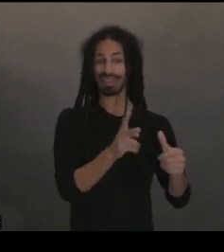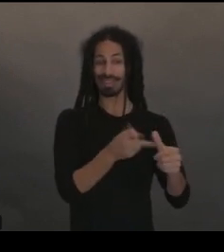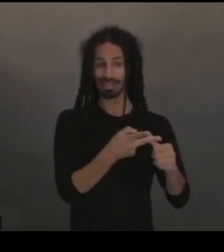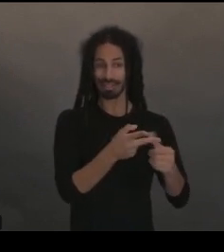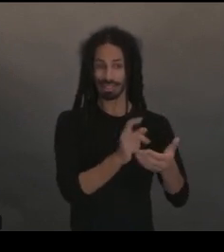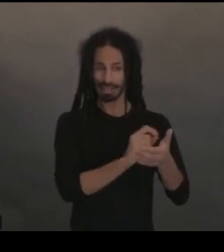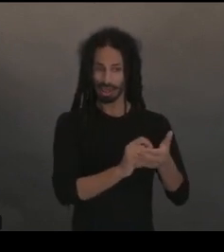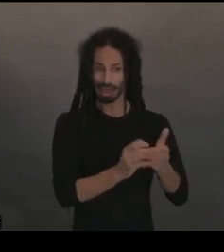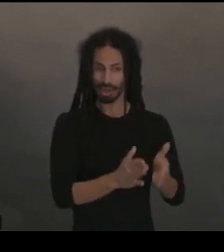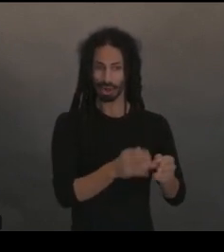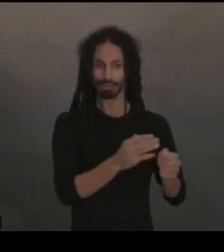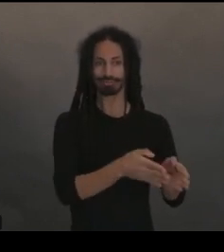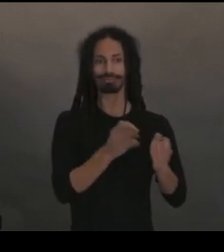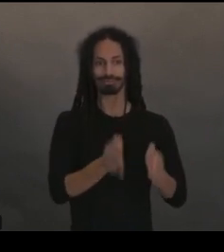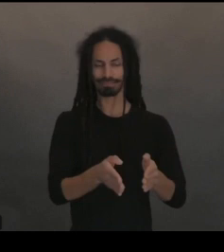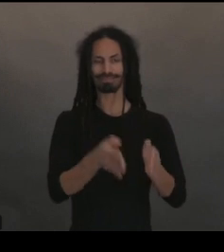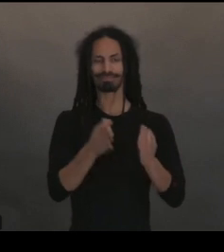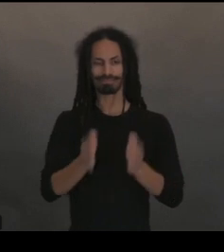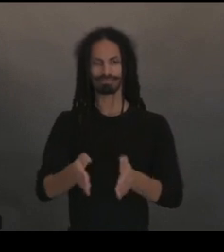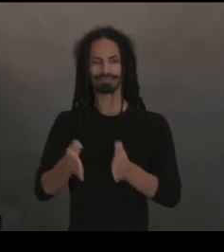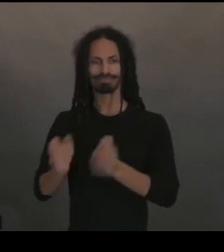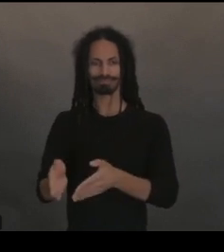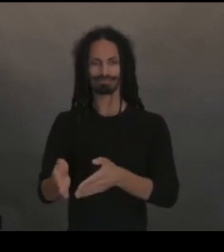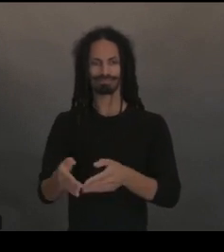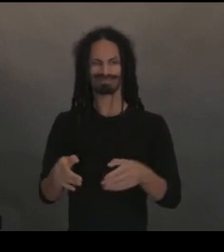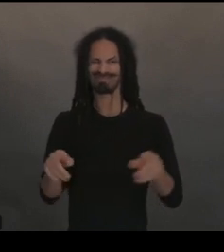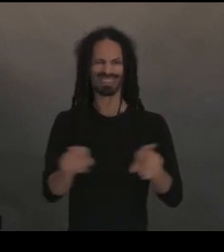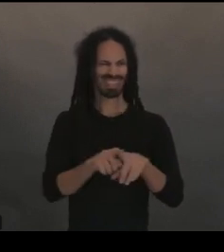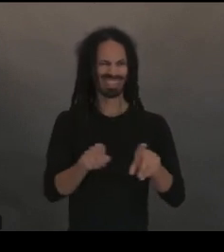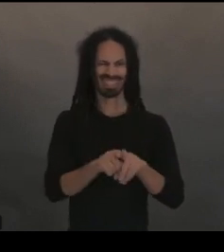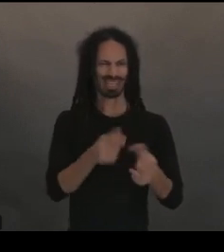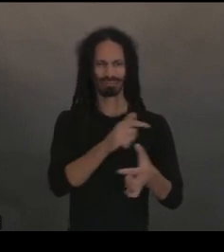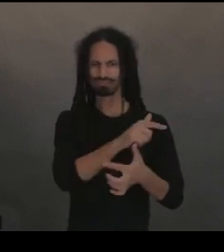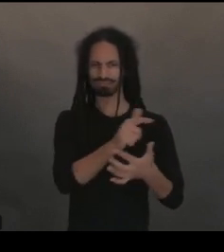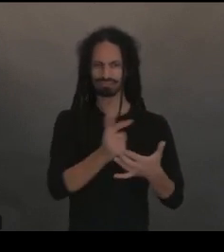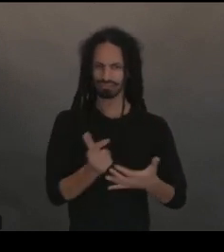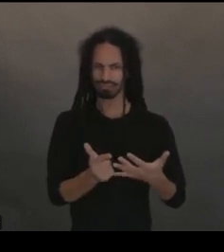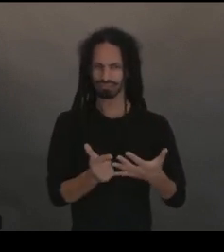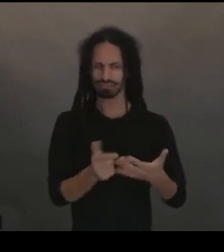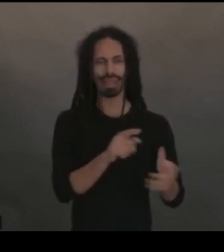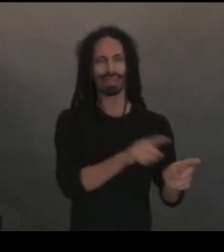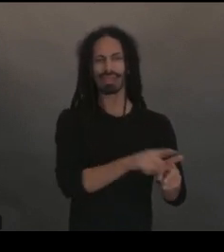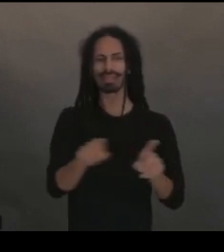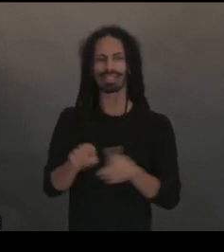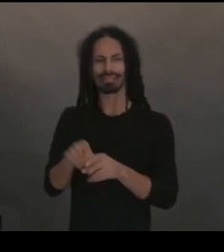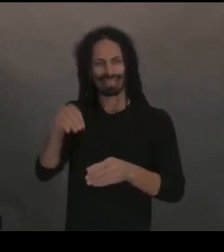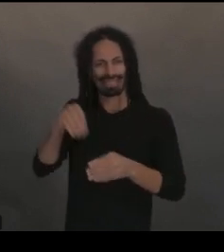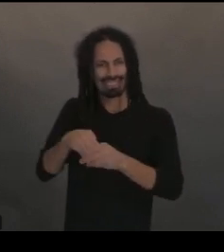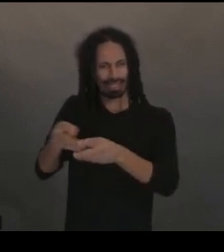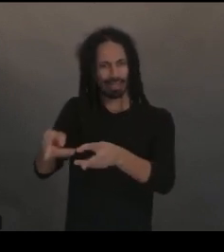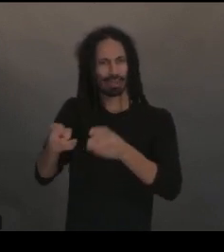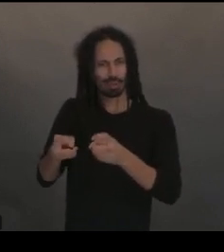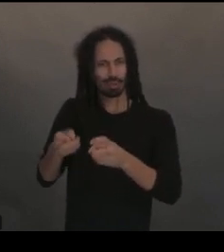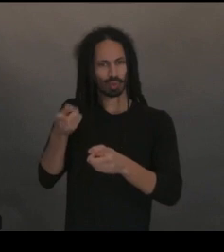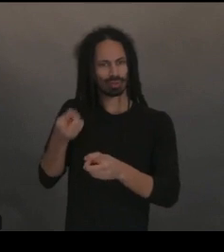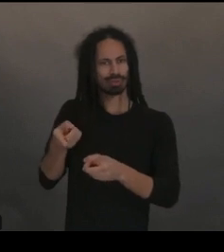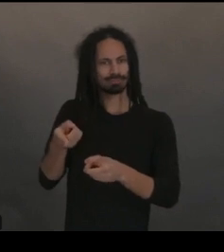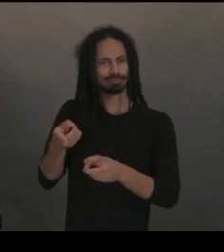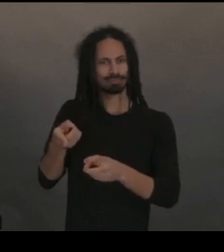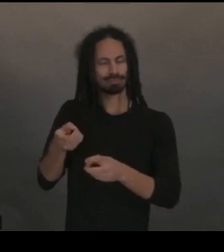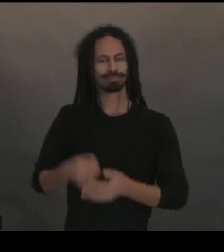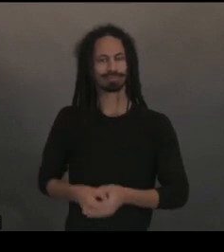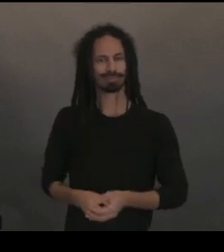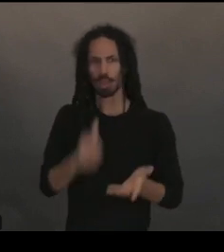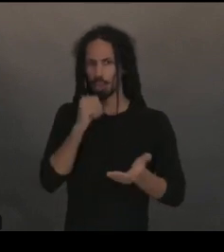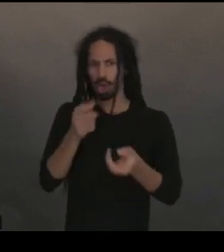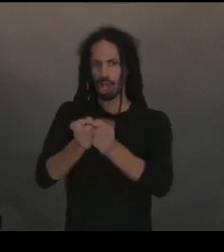and following the same order that was presented in the source. So we're not changing